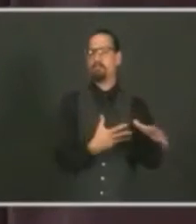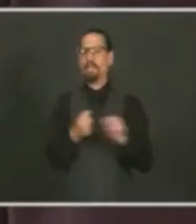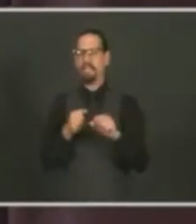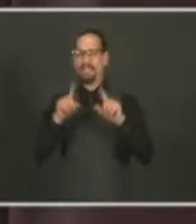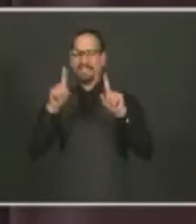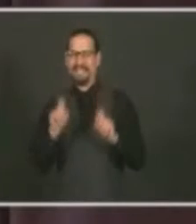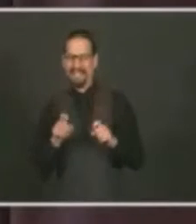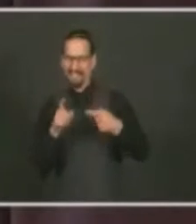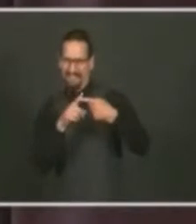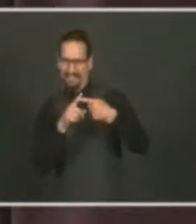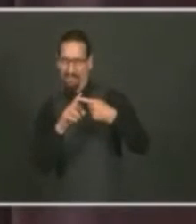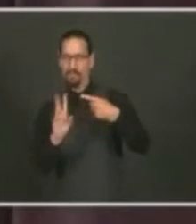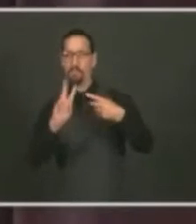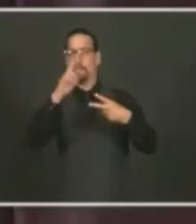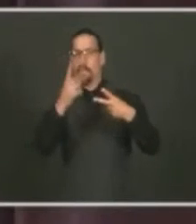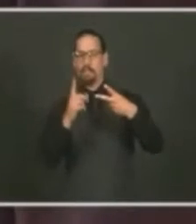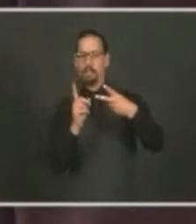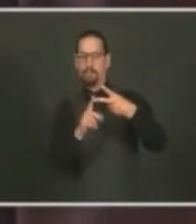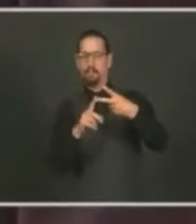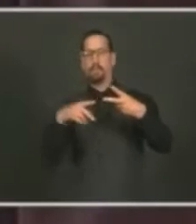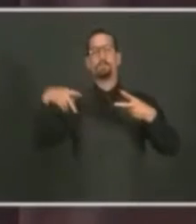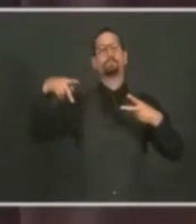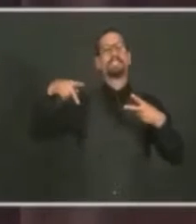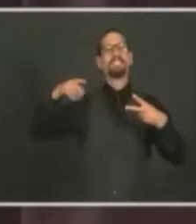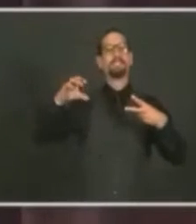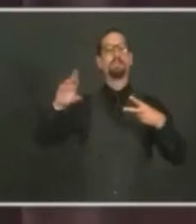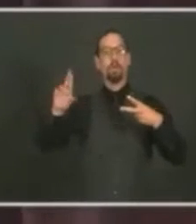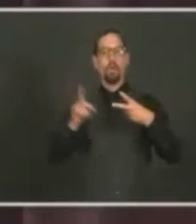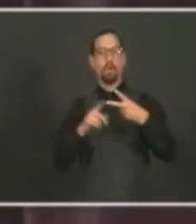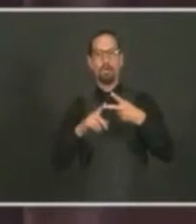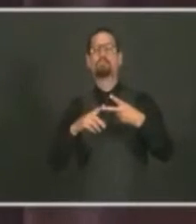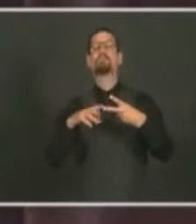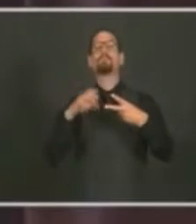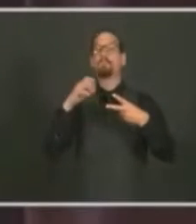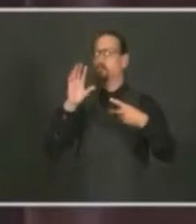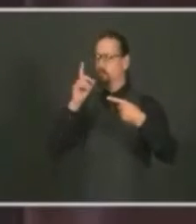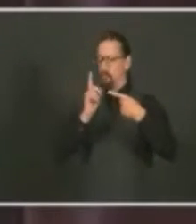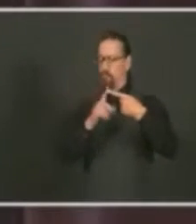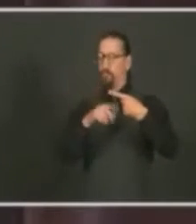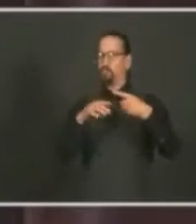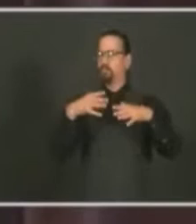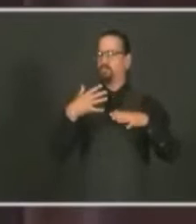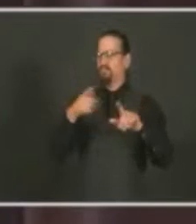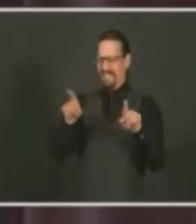day. Not while you're there, but later that day.